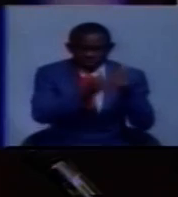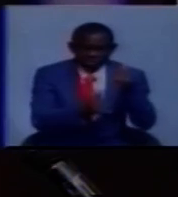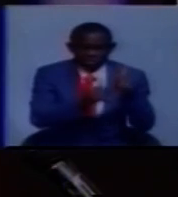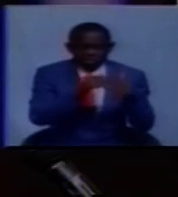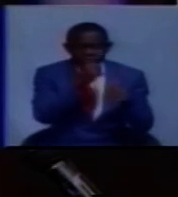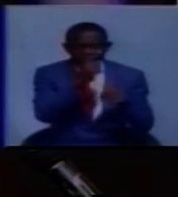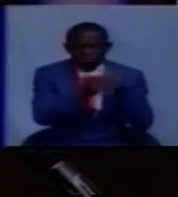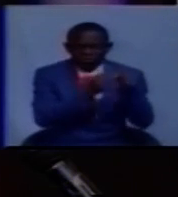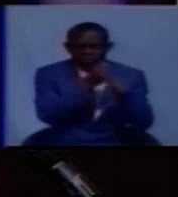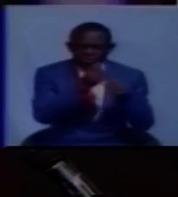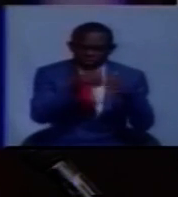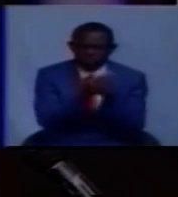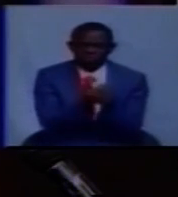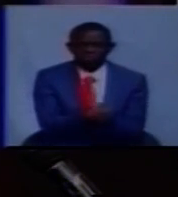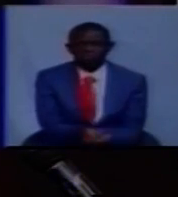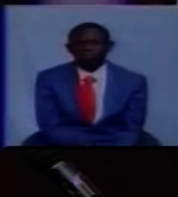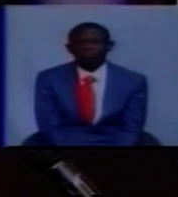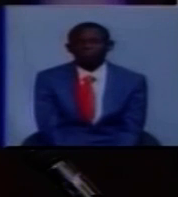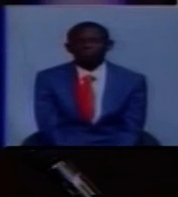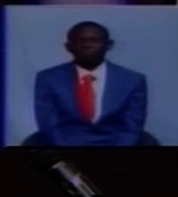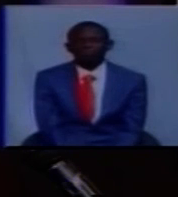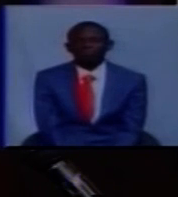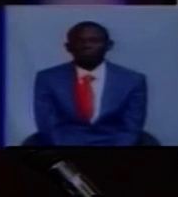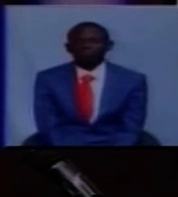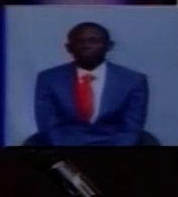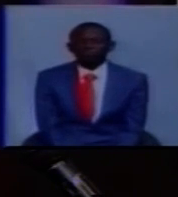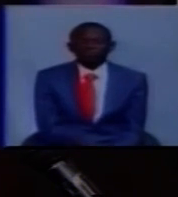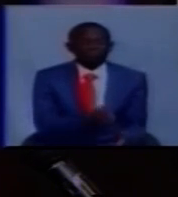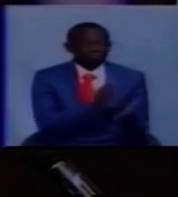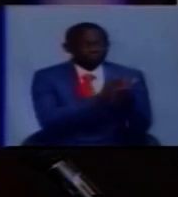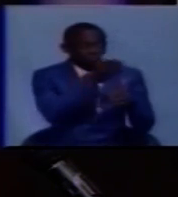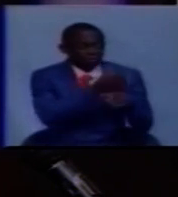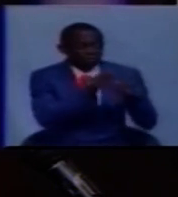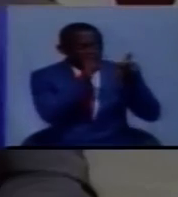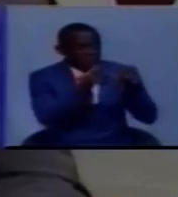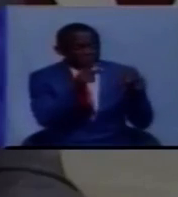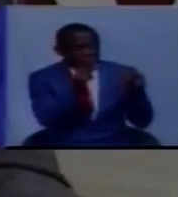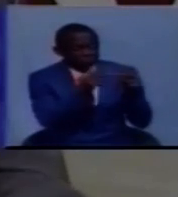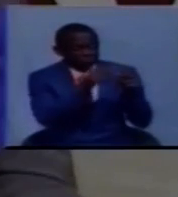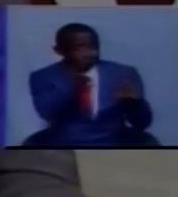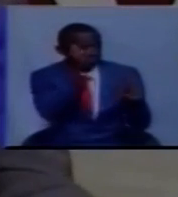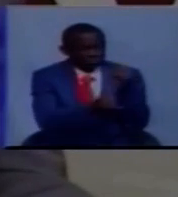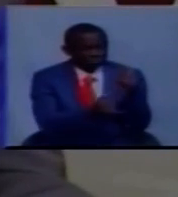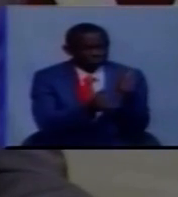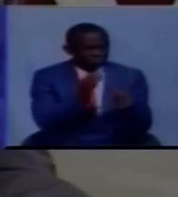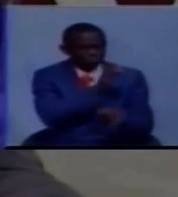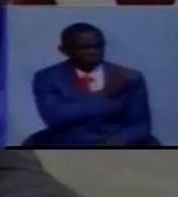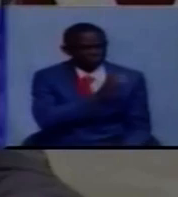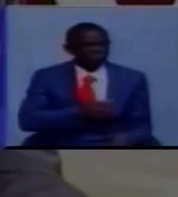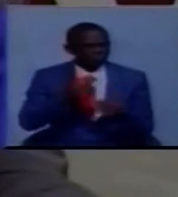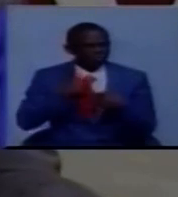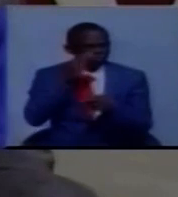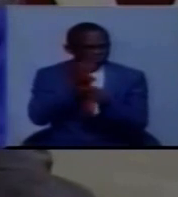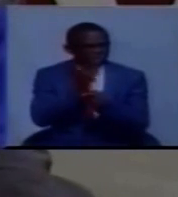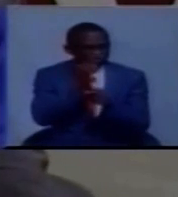contract has come to an end, does the company have the right not to just renew, or they still have to give reasons? They've still got to give reasons. And in my